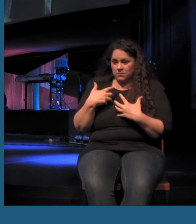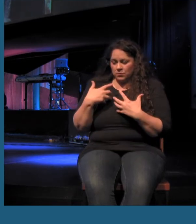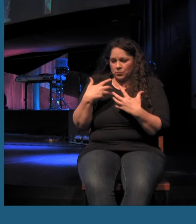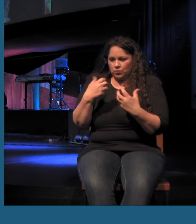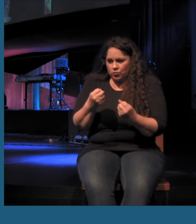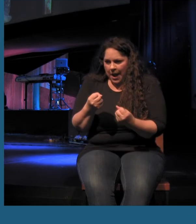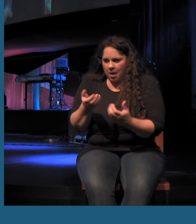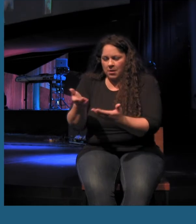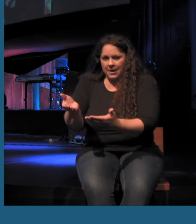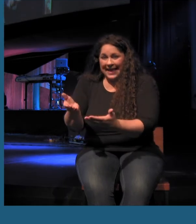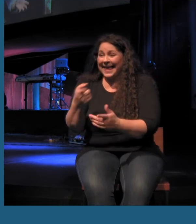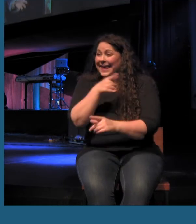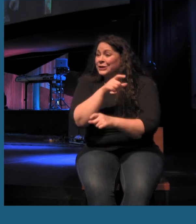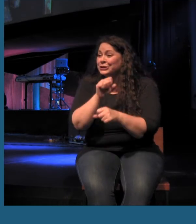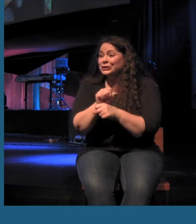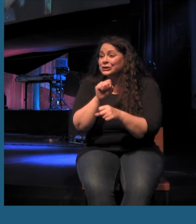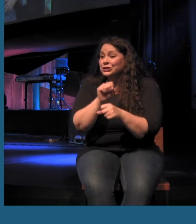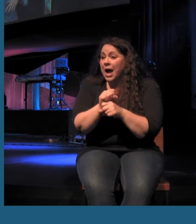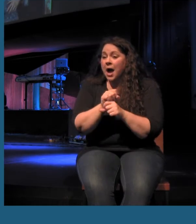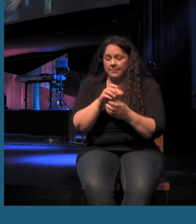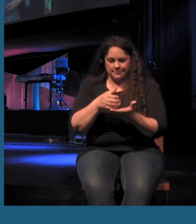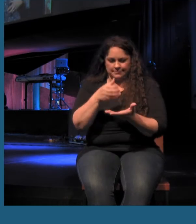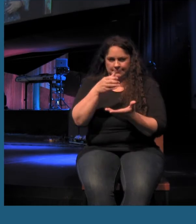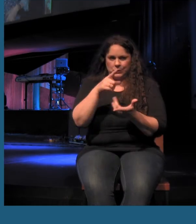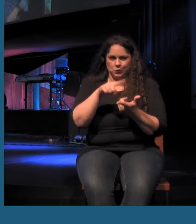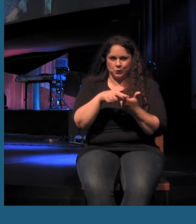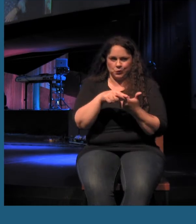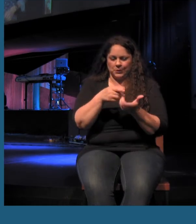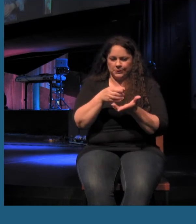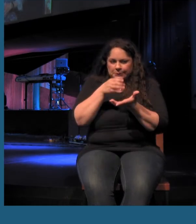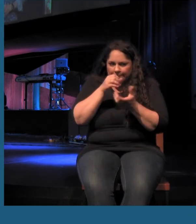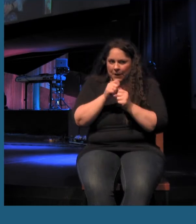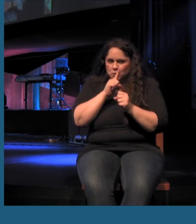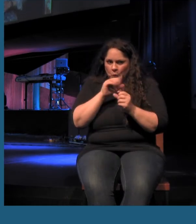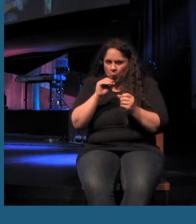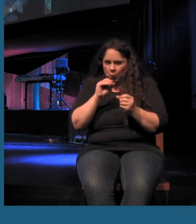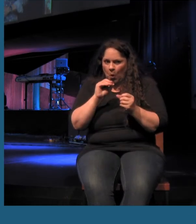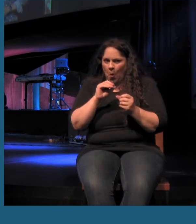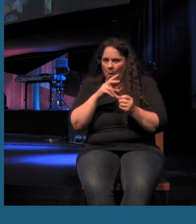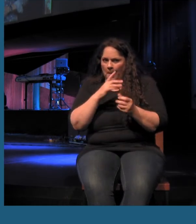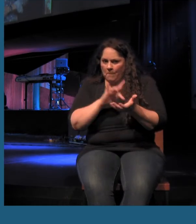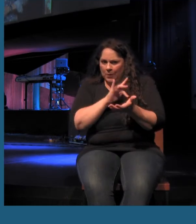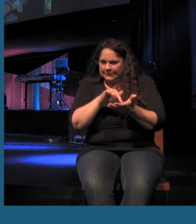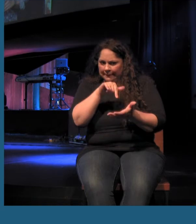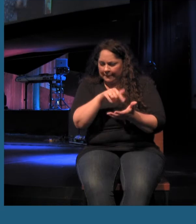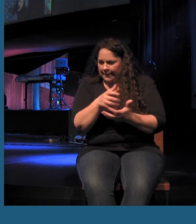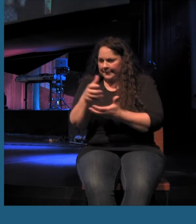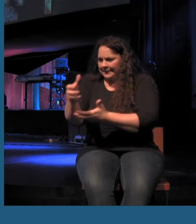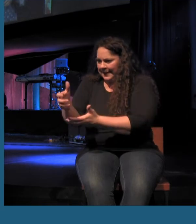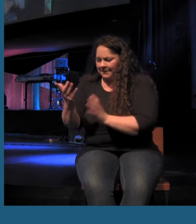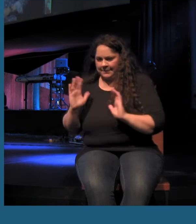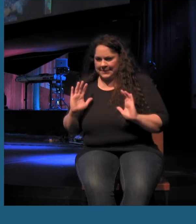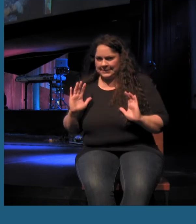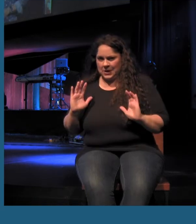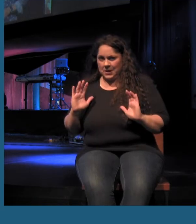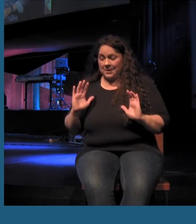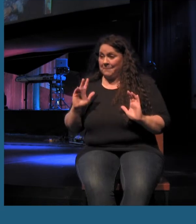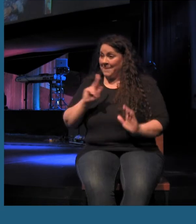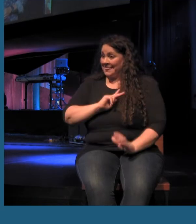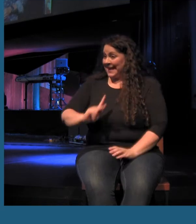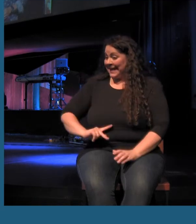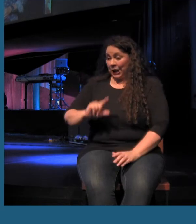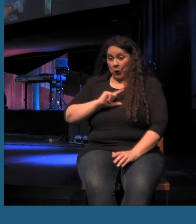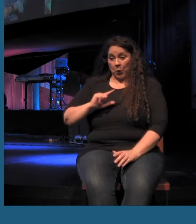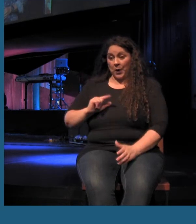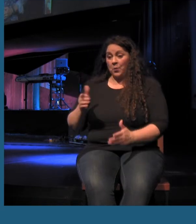poisoned, to say, "Would you release me from my responsibilities here to go back to Jerusalem to rebuild the wall?" The king and the queen, they were sitting there and they